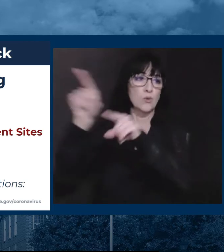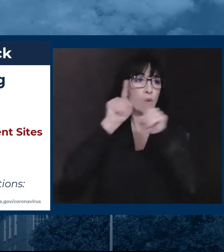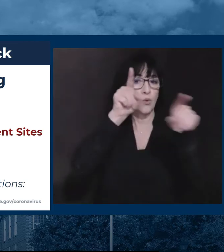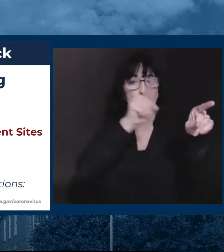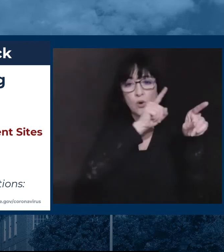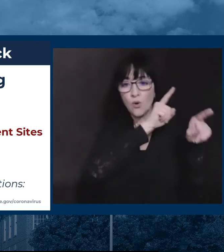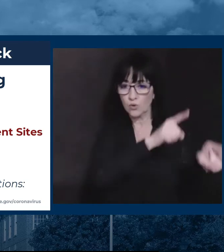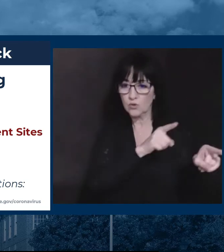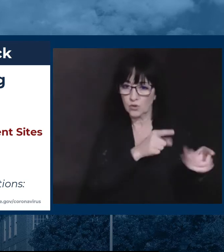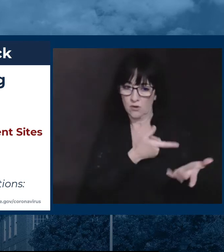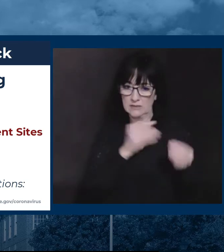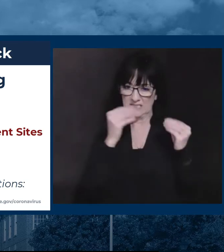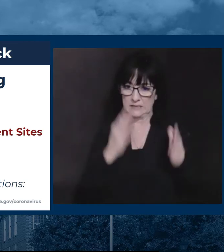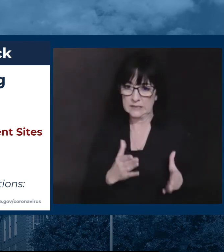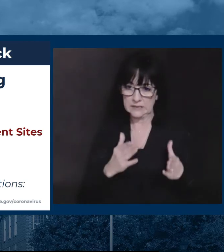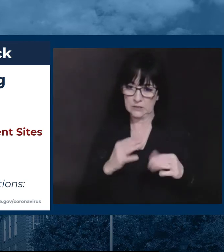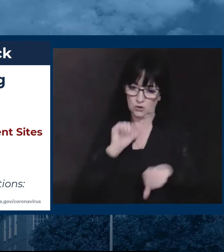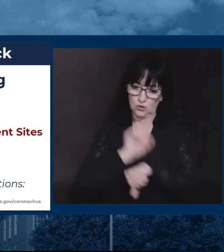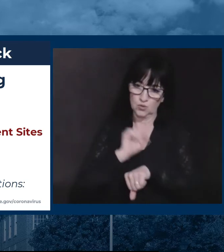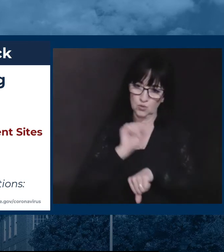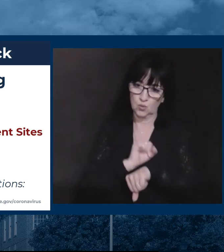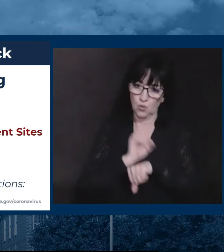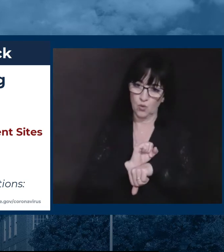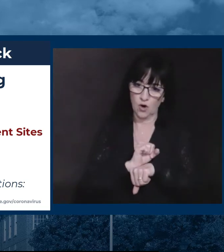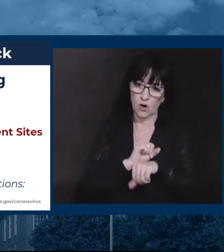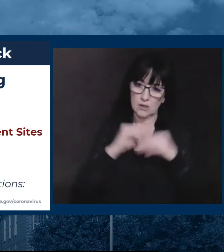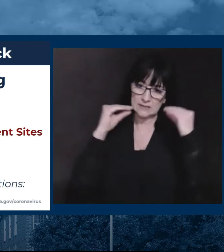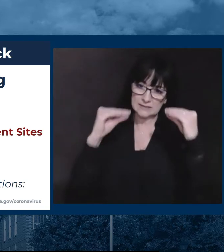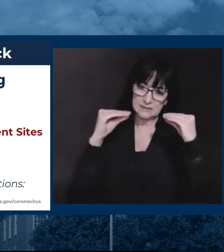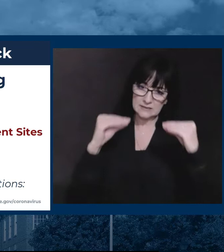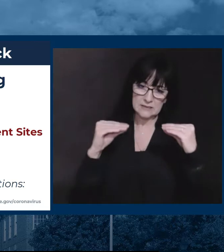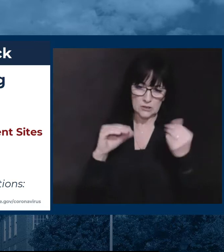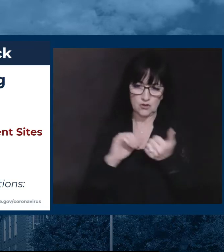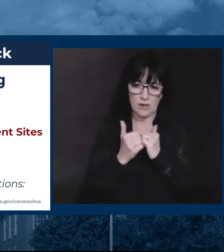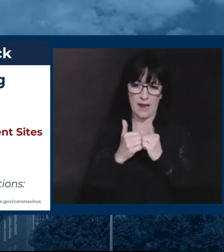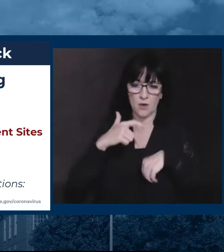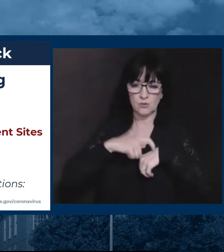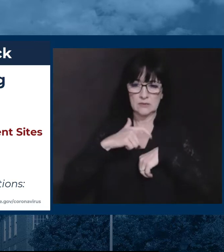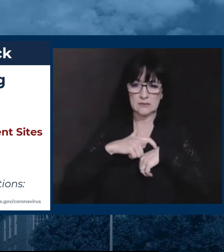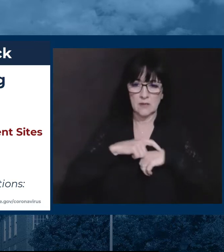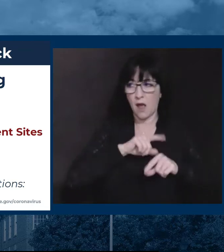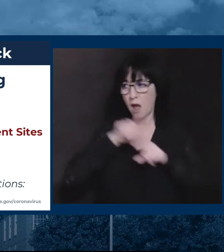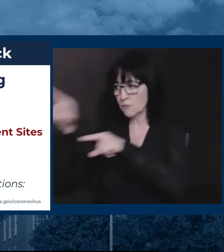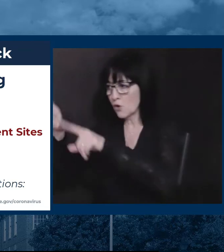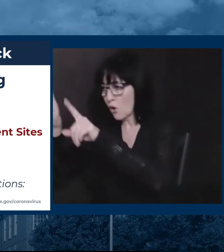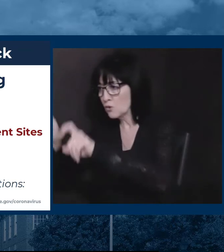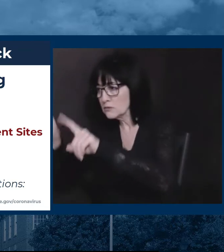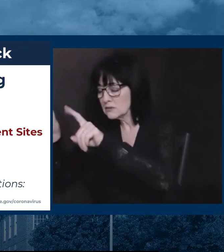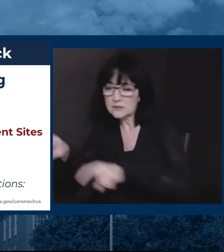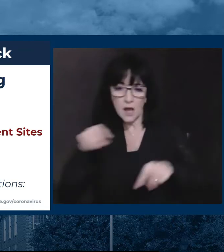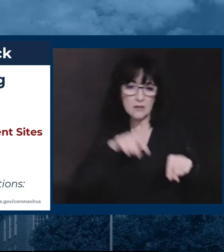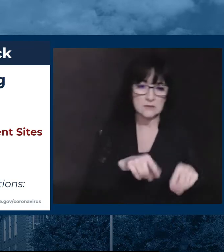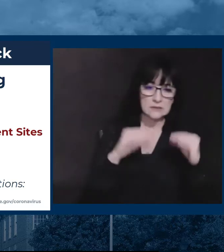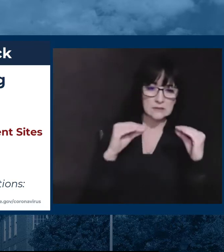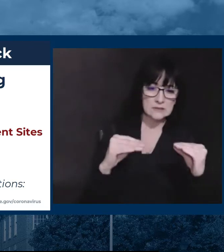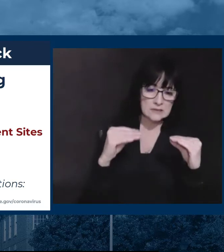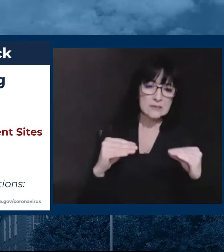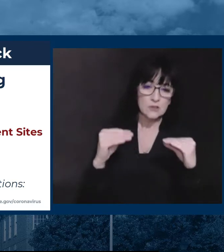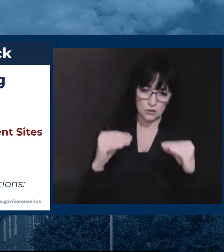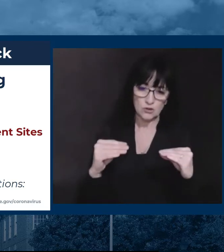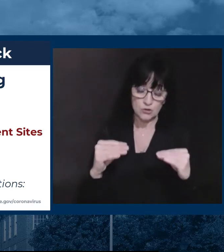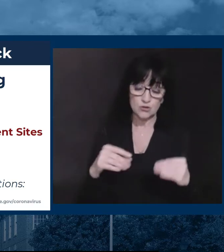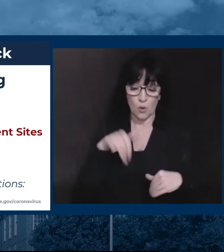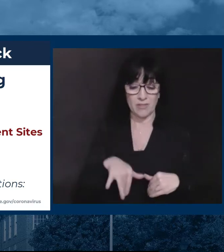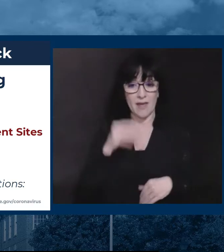a quarter of our teachers are done every week, so that during the course of the month, we have had all of our teachers tested again, and that's been very